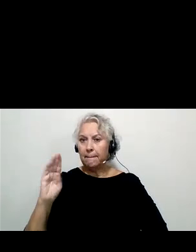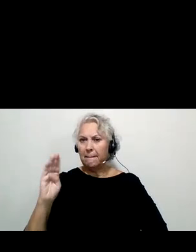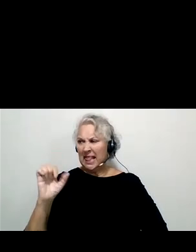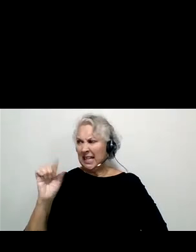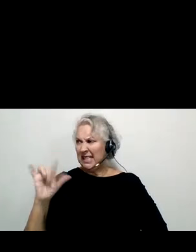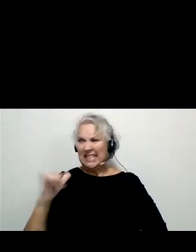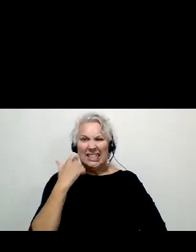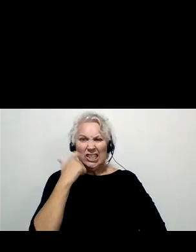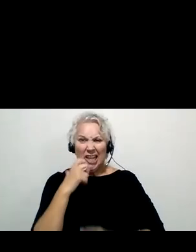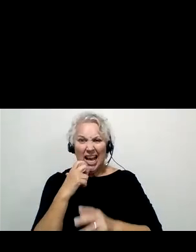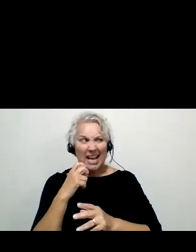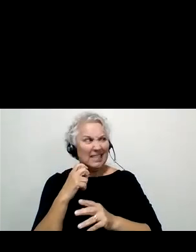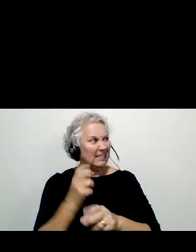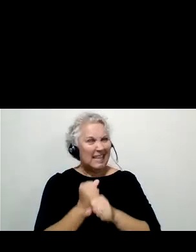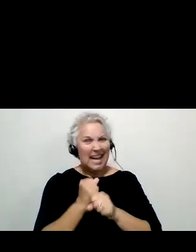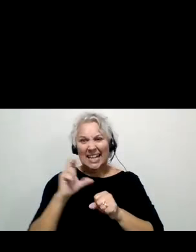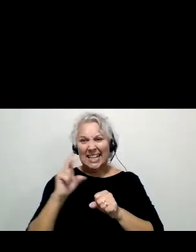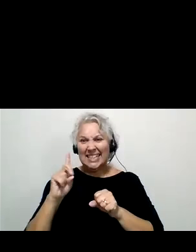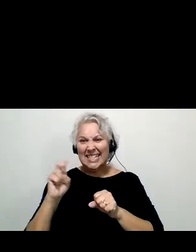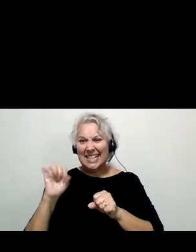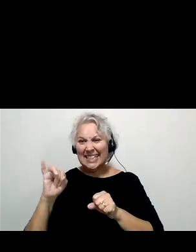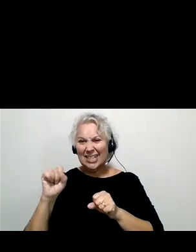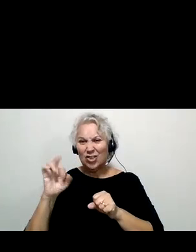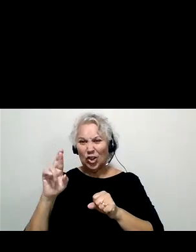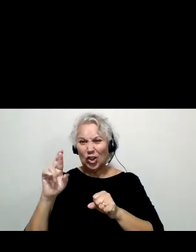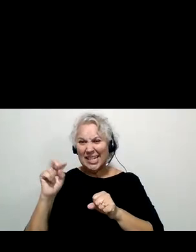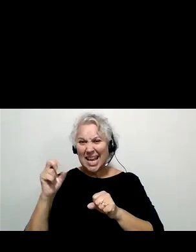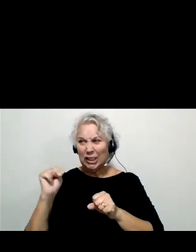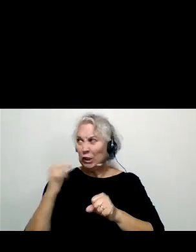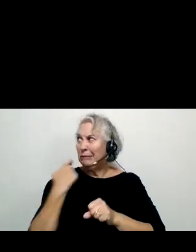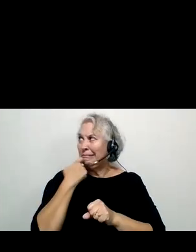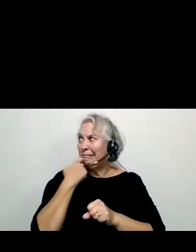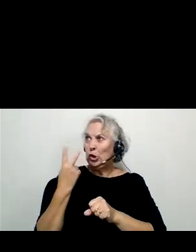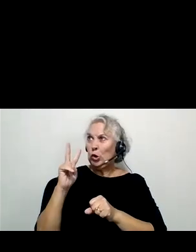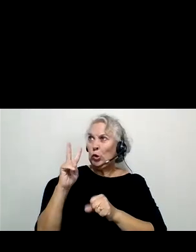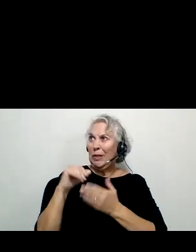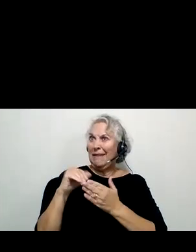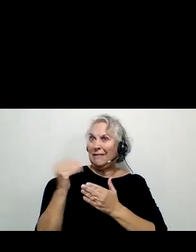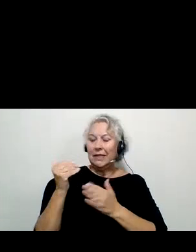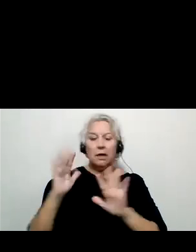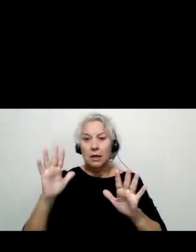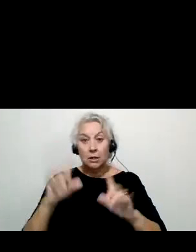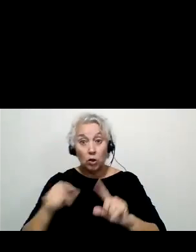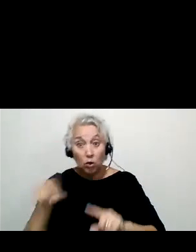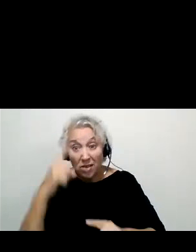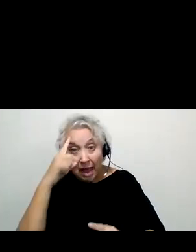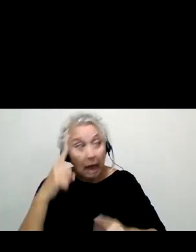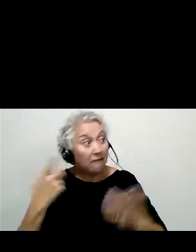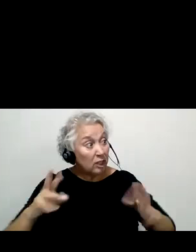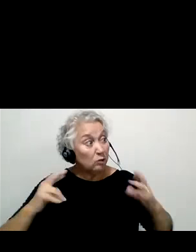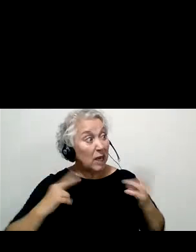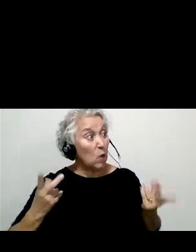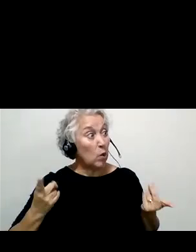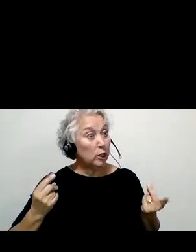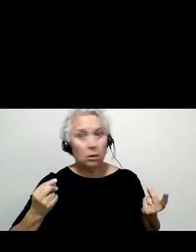earned my dissertation in 2015. So for those of you who are thinking, wow, what should I do after I retire? I don't know right